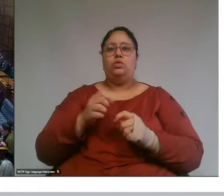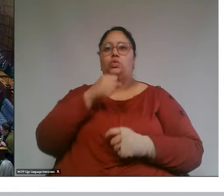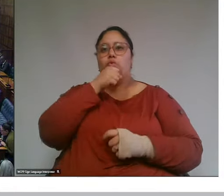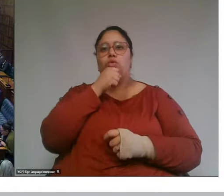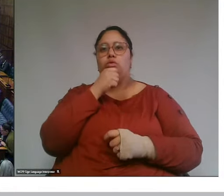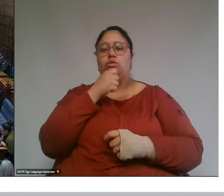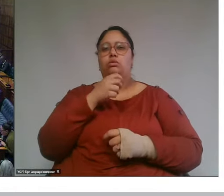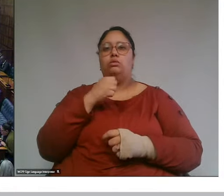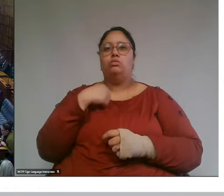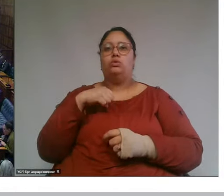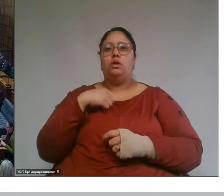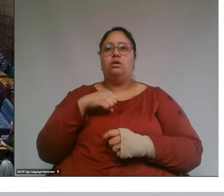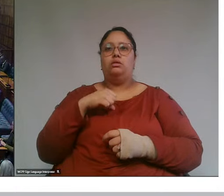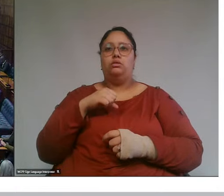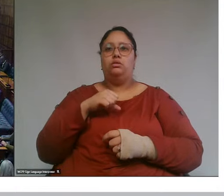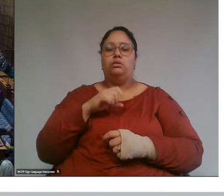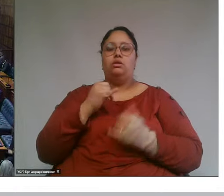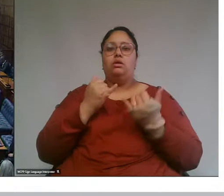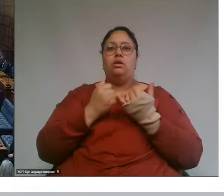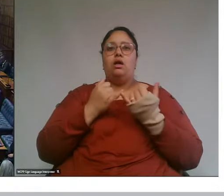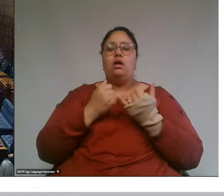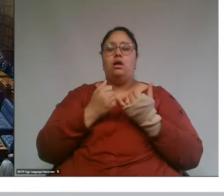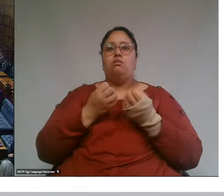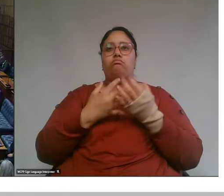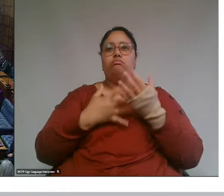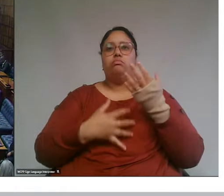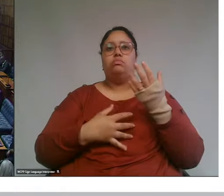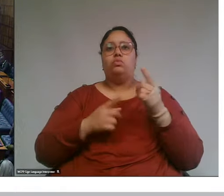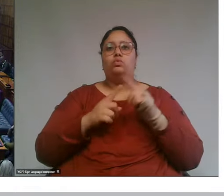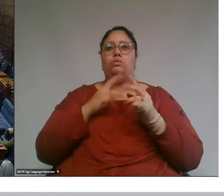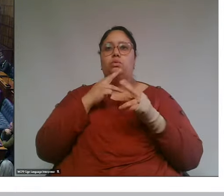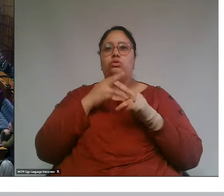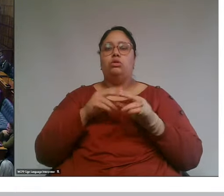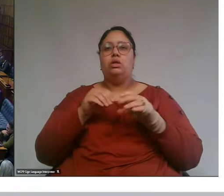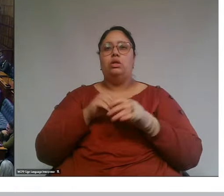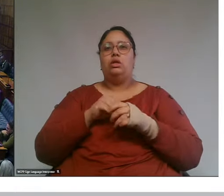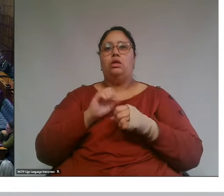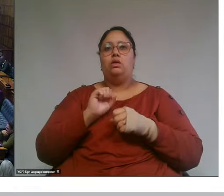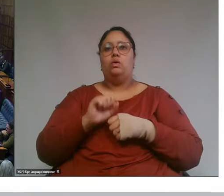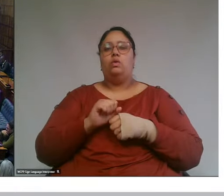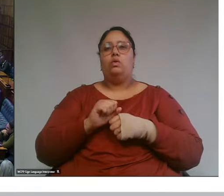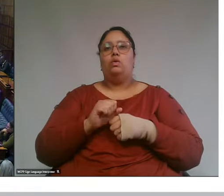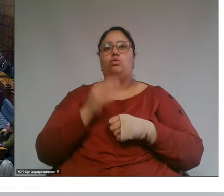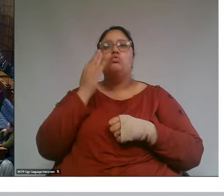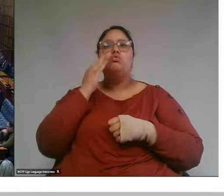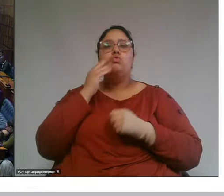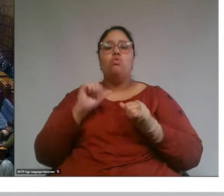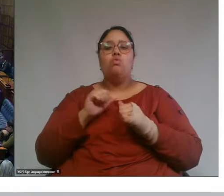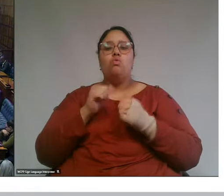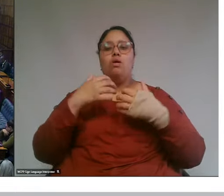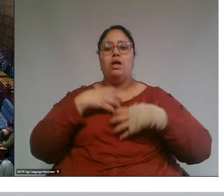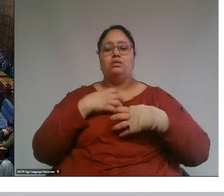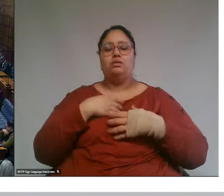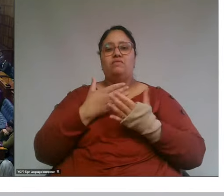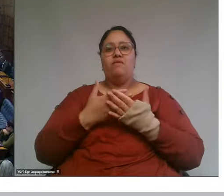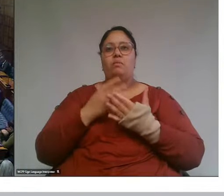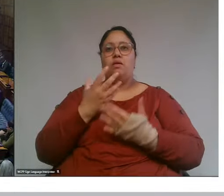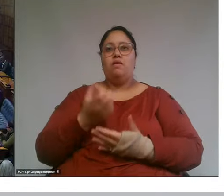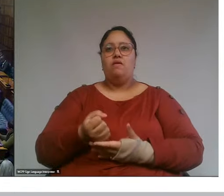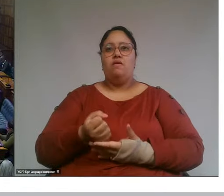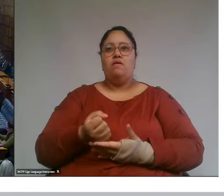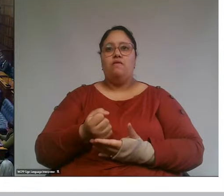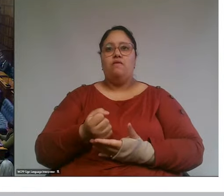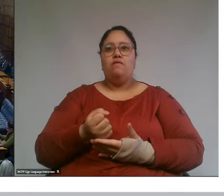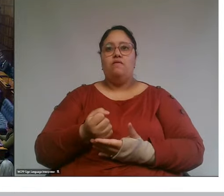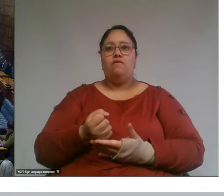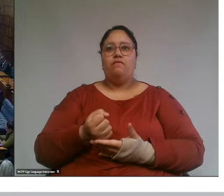municipality um and like very much what you were mentioning in terms of is it that we know what assets we have available that we could unlock for